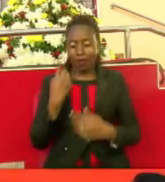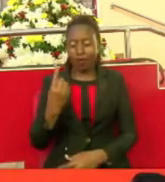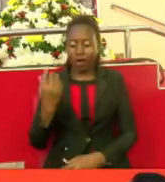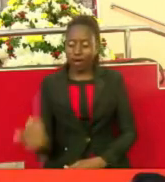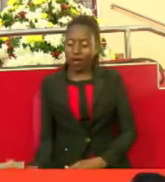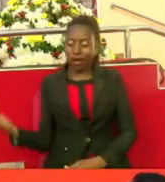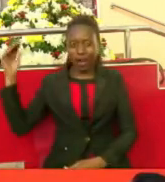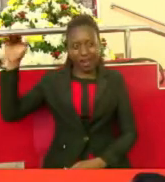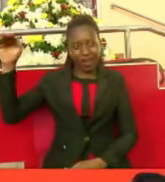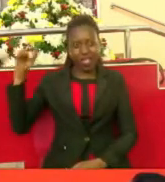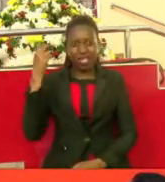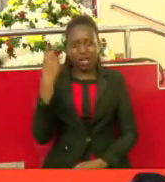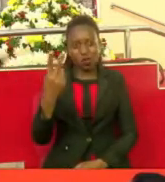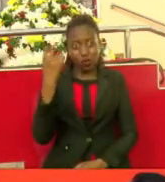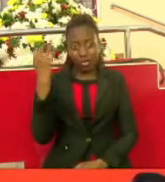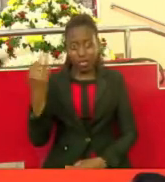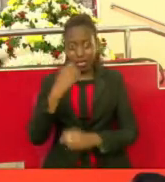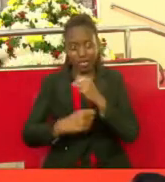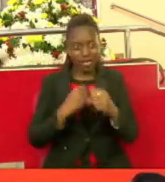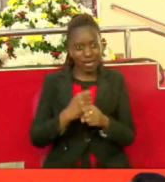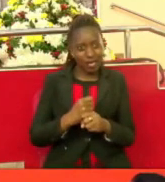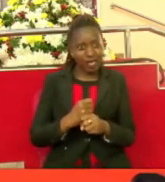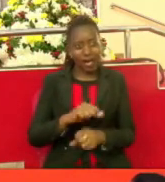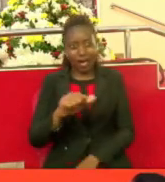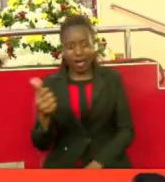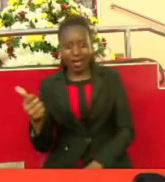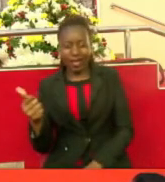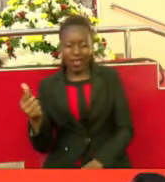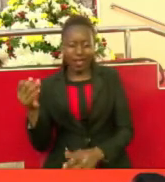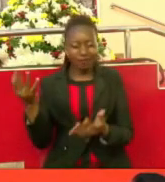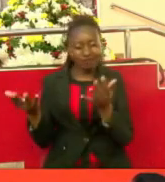23. And I have another one who is 18 or